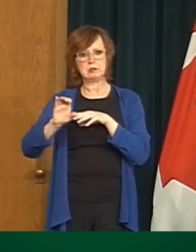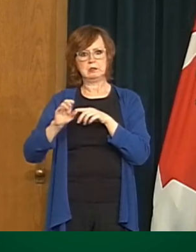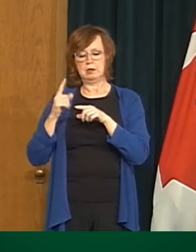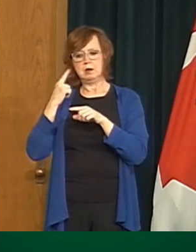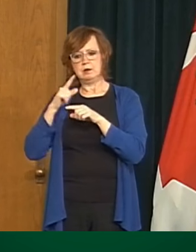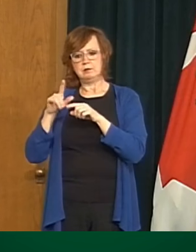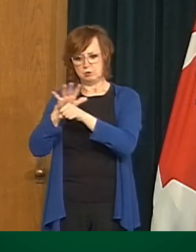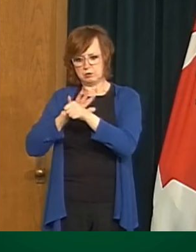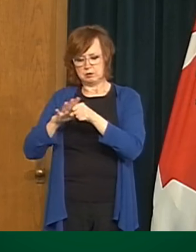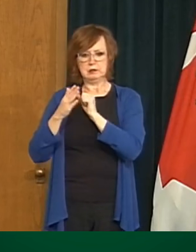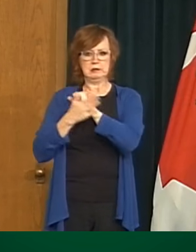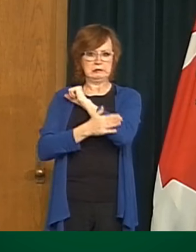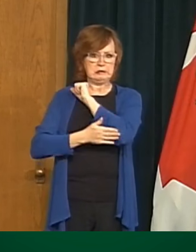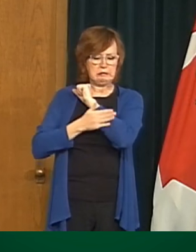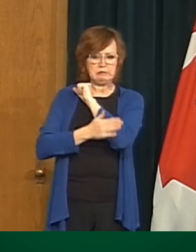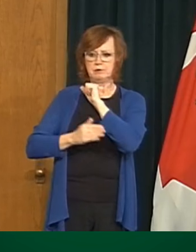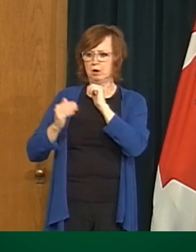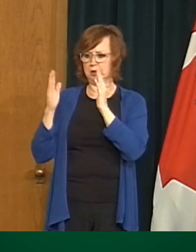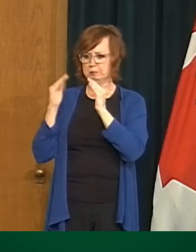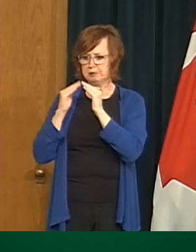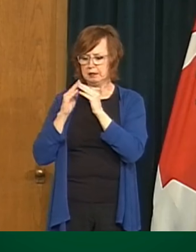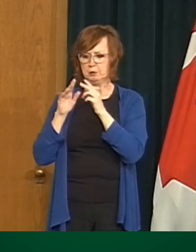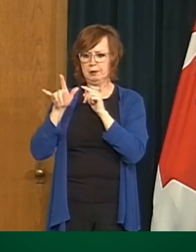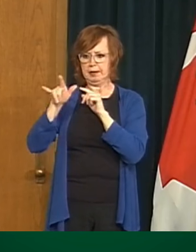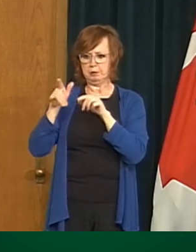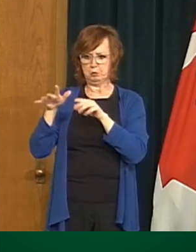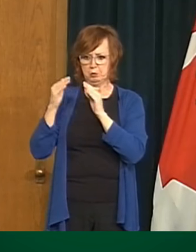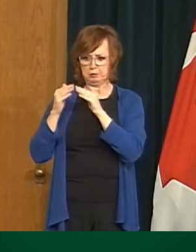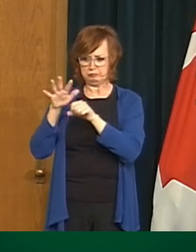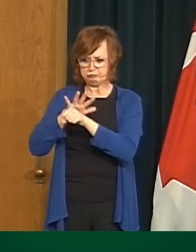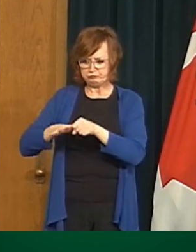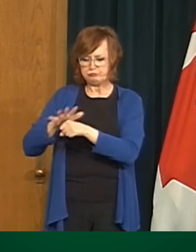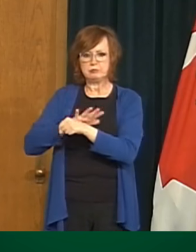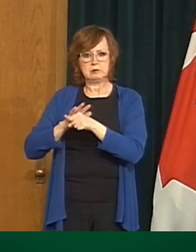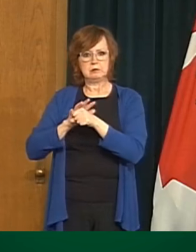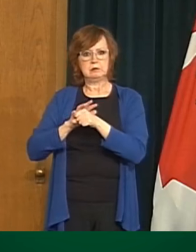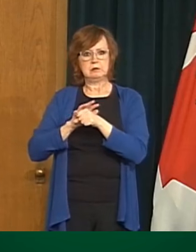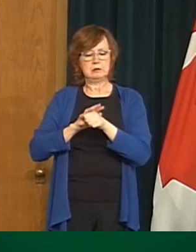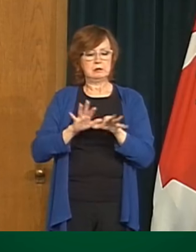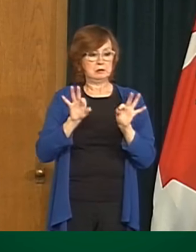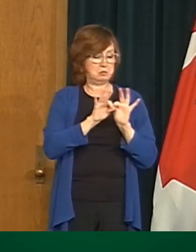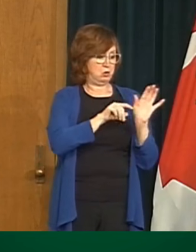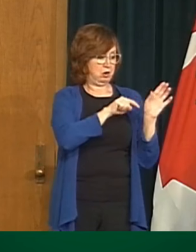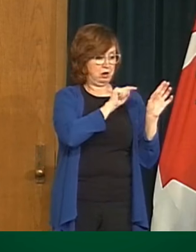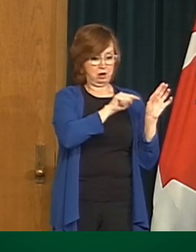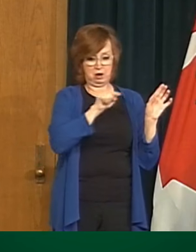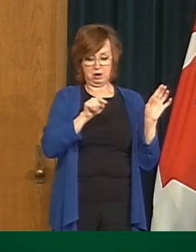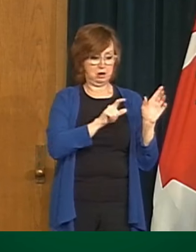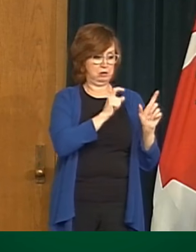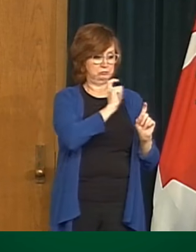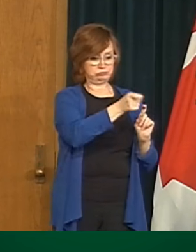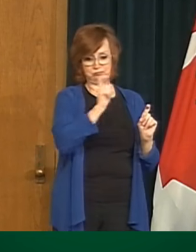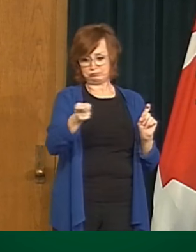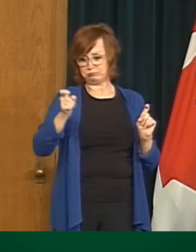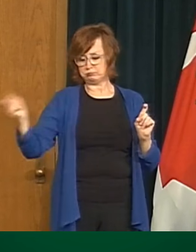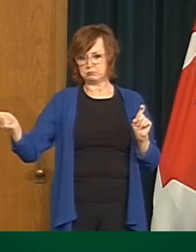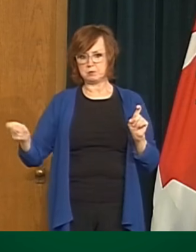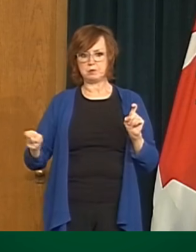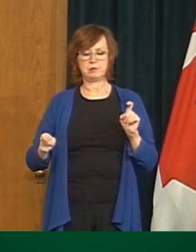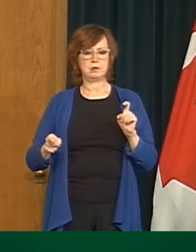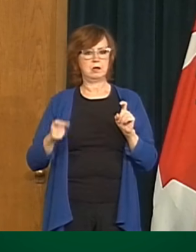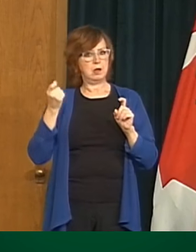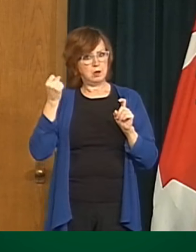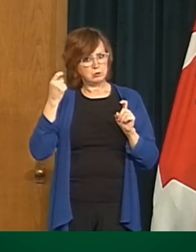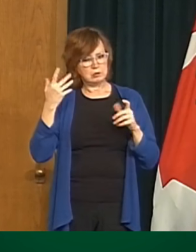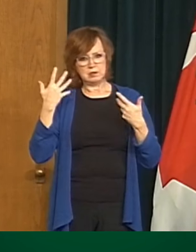municipal roads and airports. Again, this investment is in addition to various municipal transfers